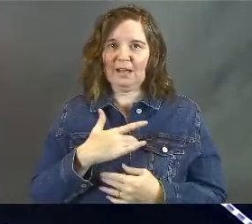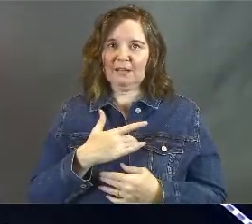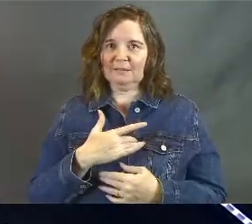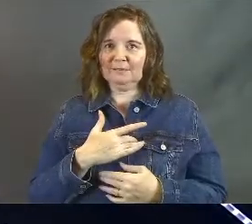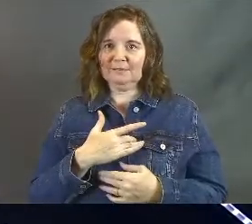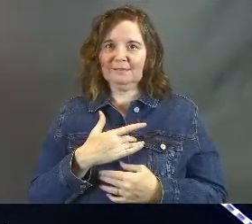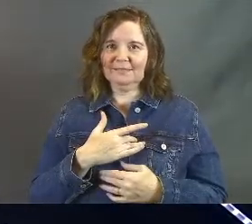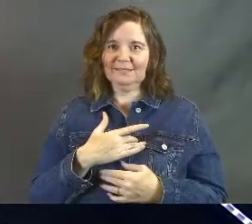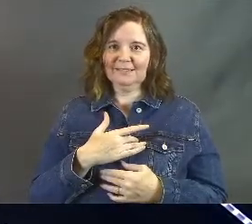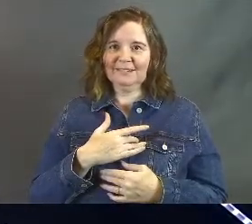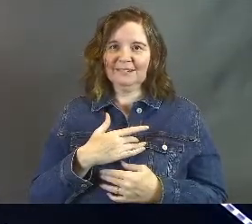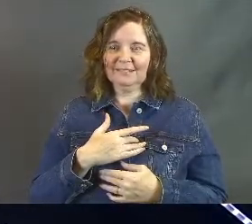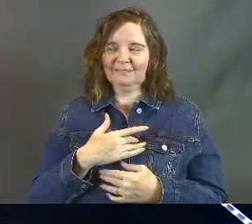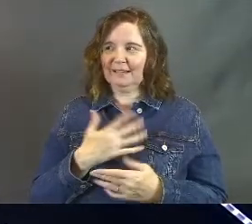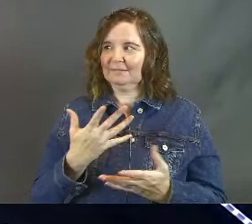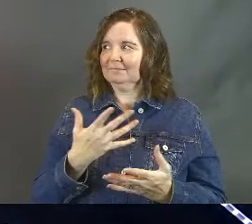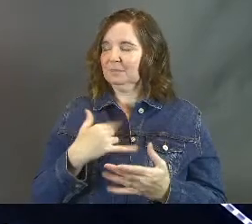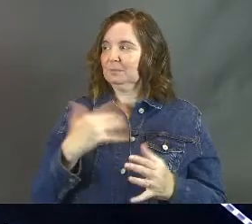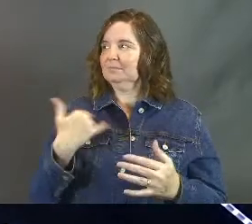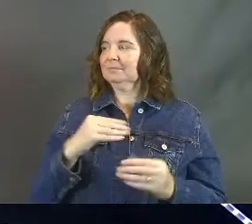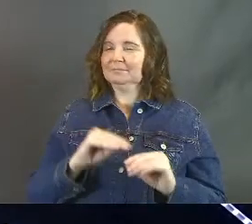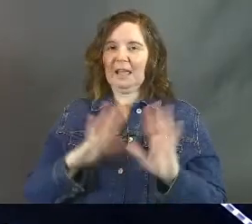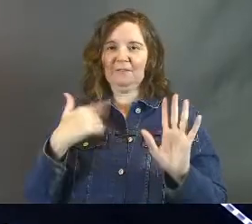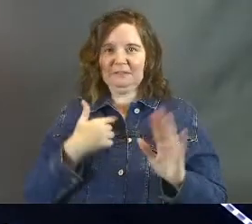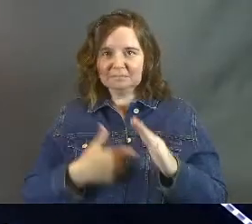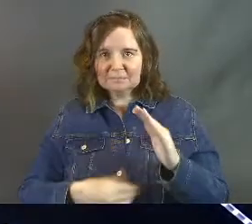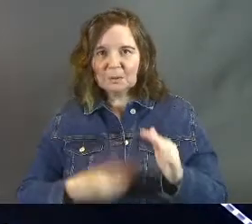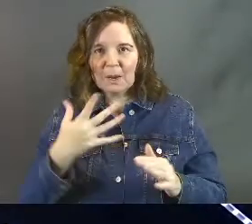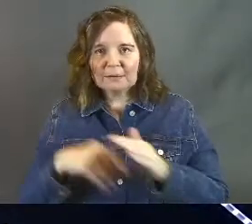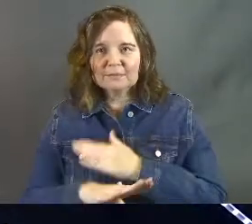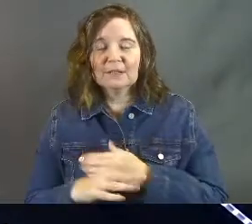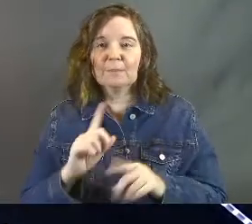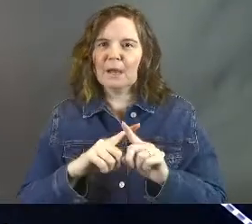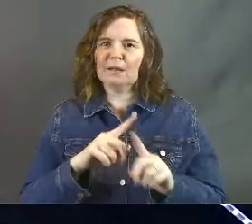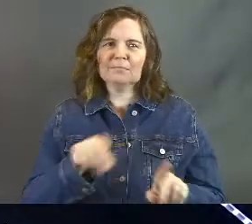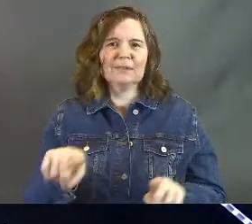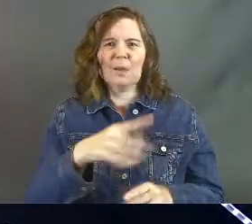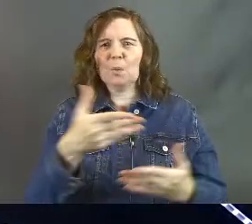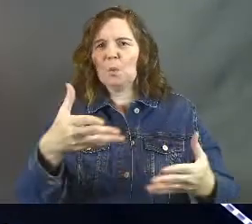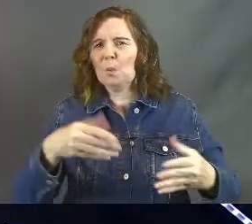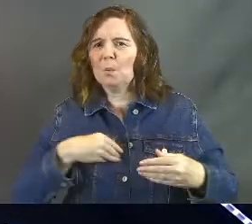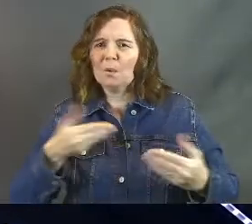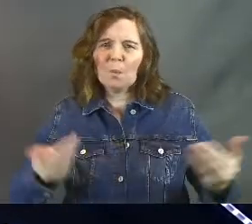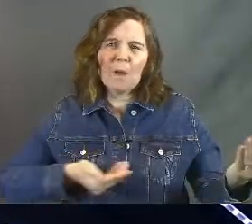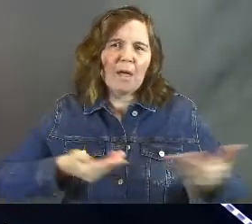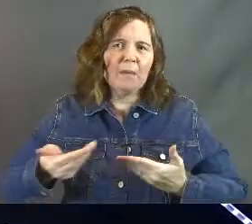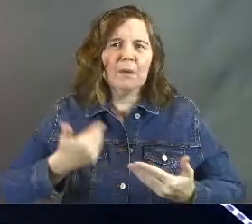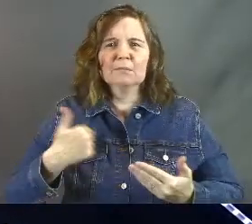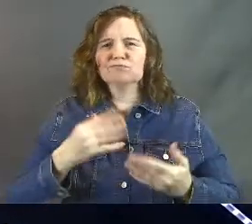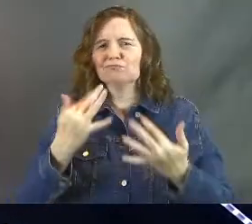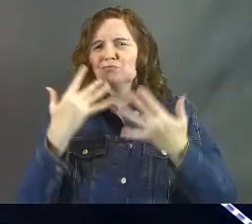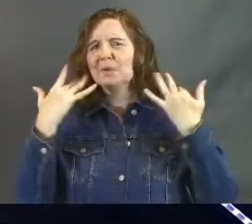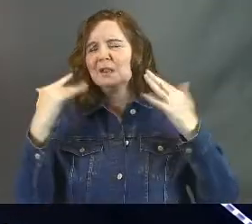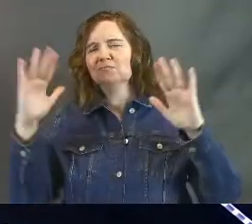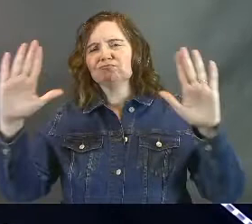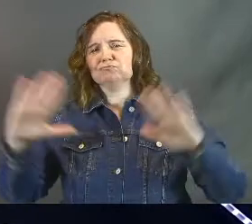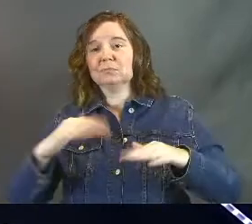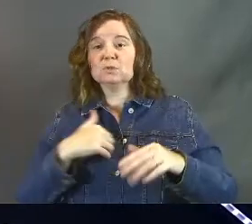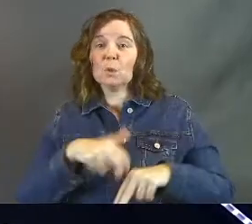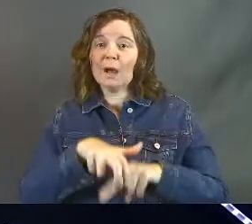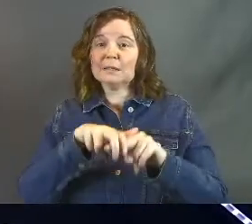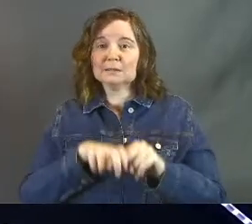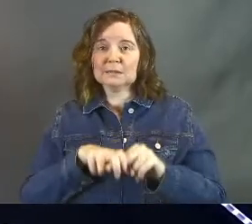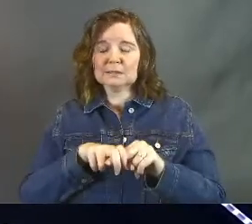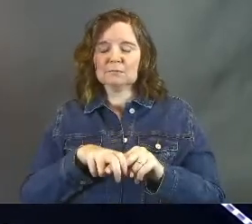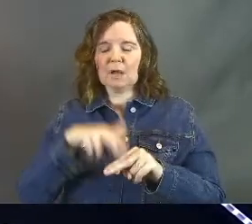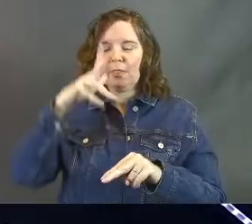little inconspicuous the first time. But super welcoming, super great. I sit down, and this